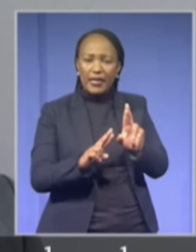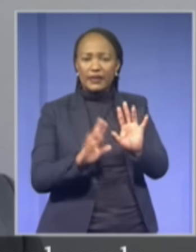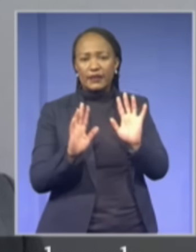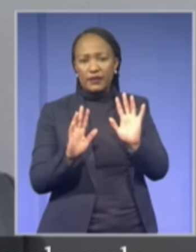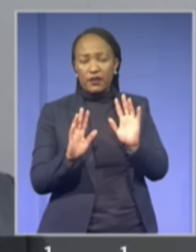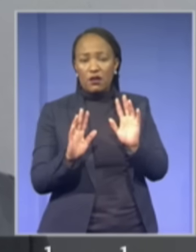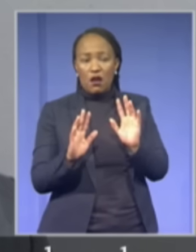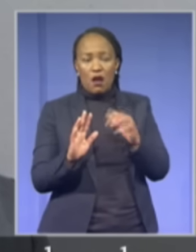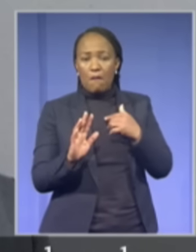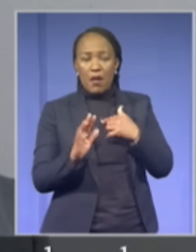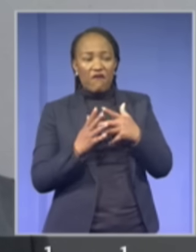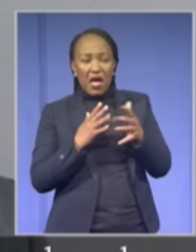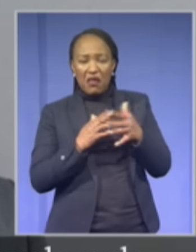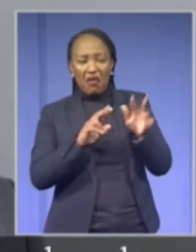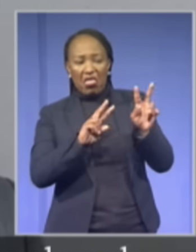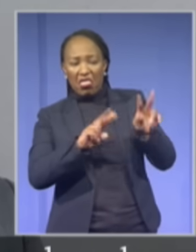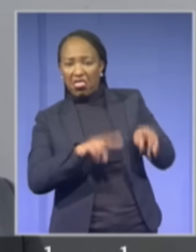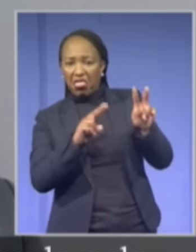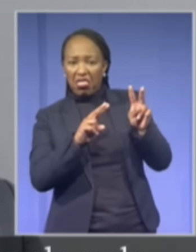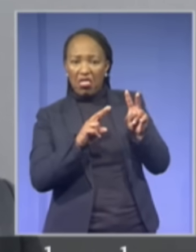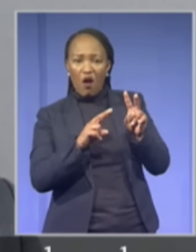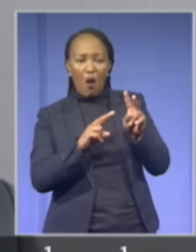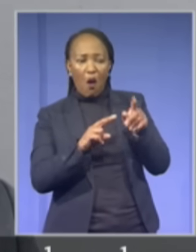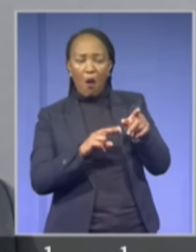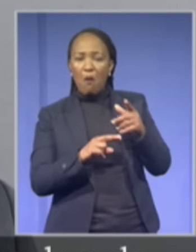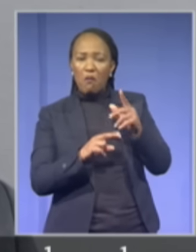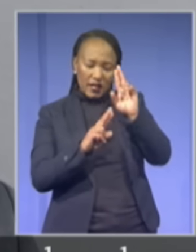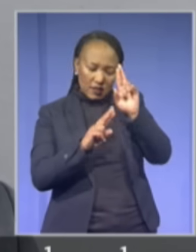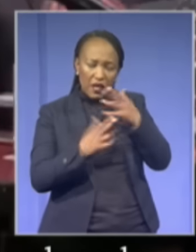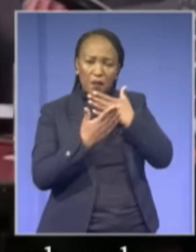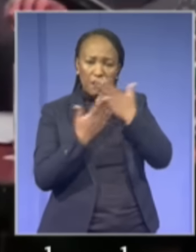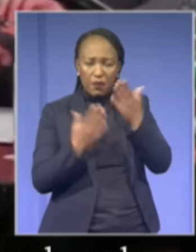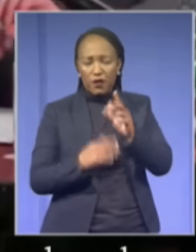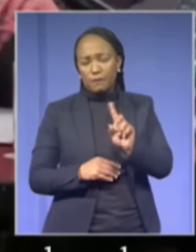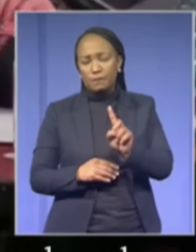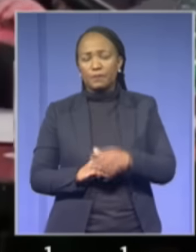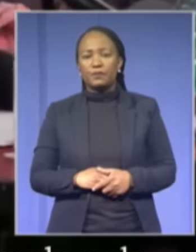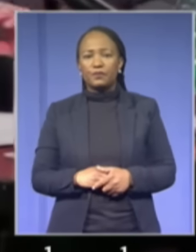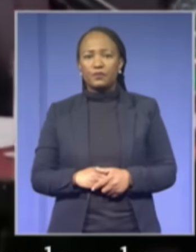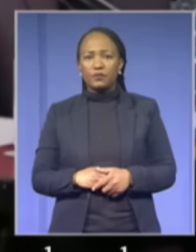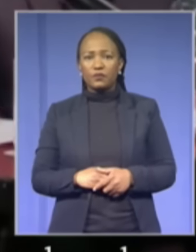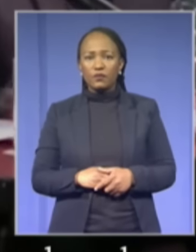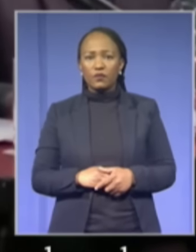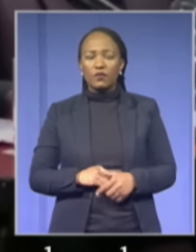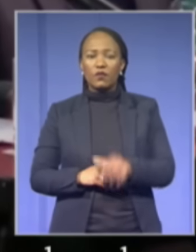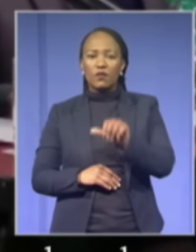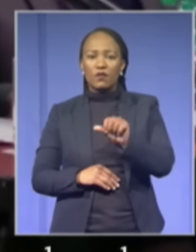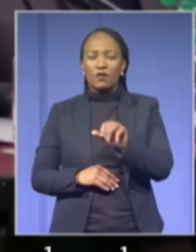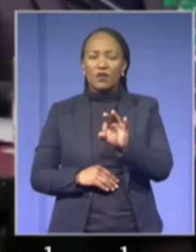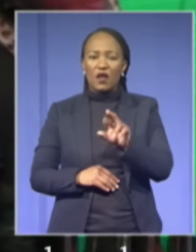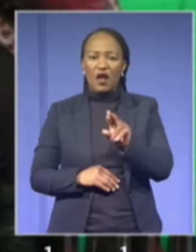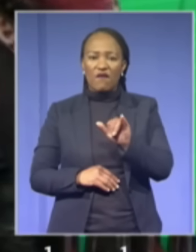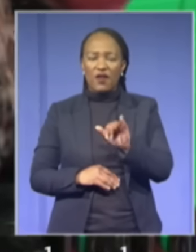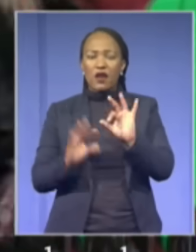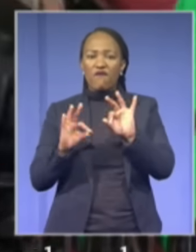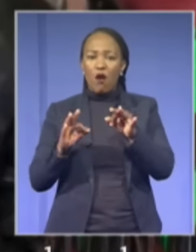are disrespectful of or undermines the authority of royal leaders. AfriForum e setse e konoseditse ditumalano tse